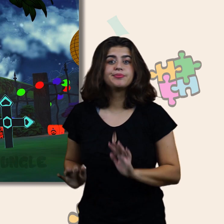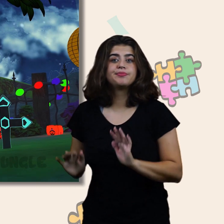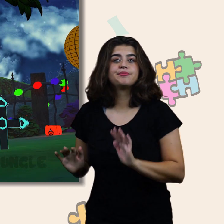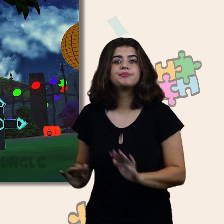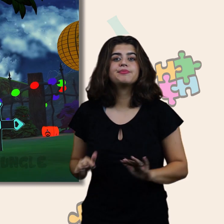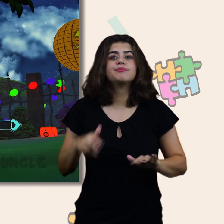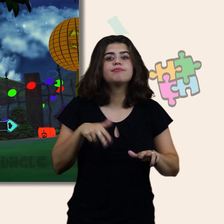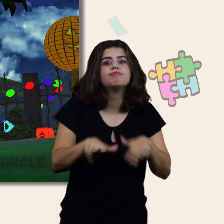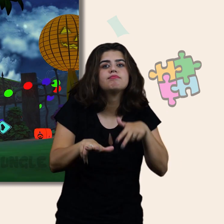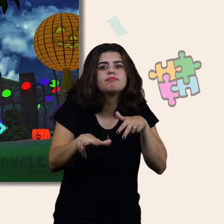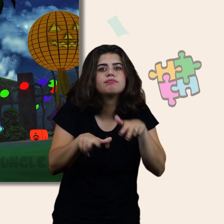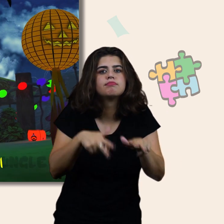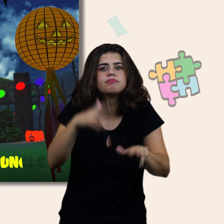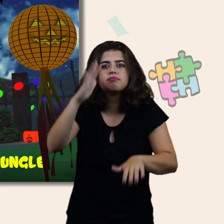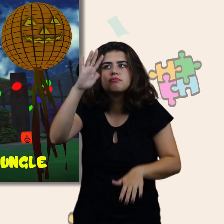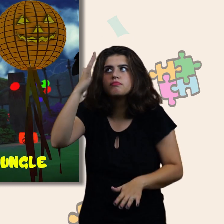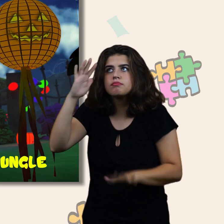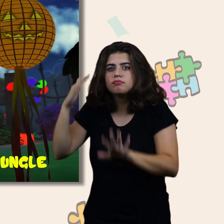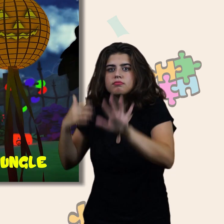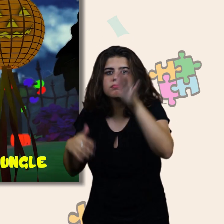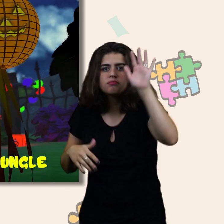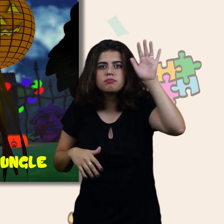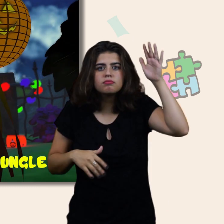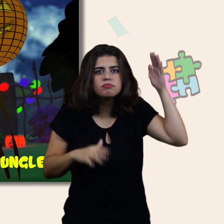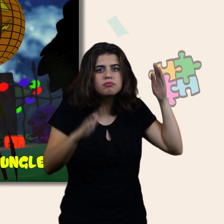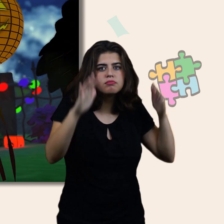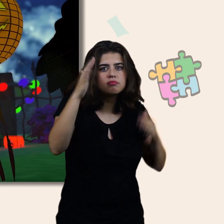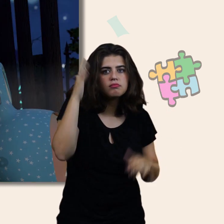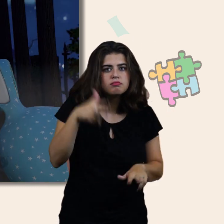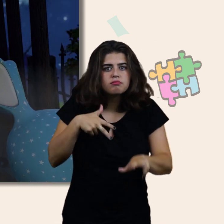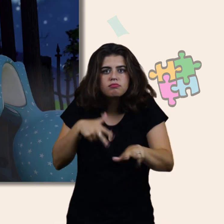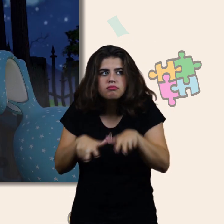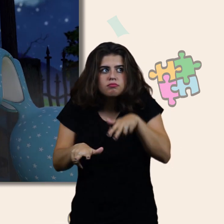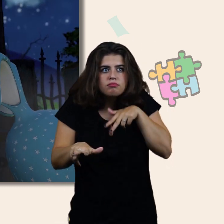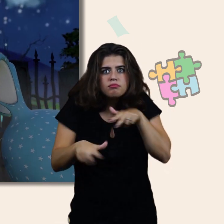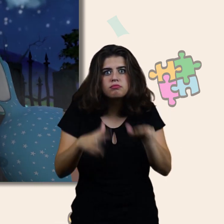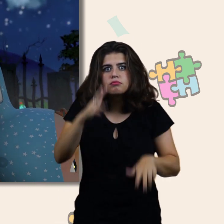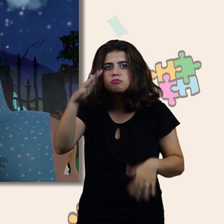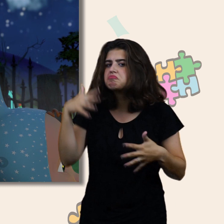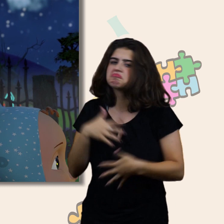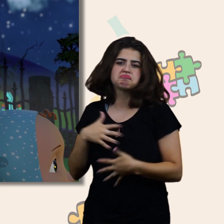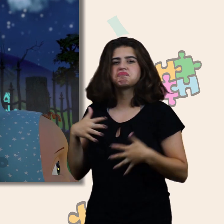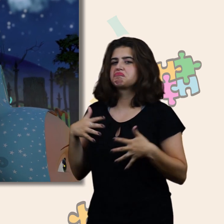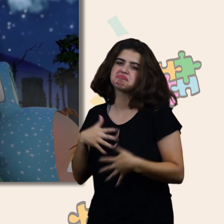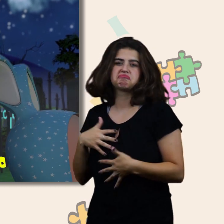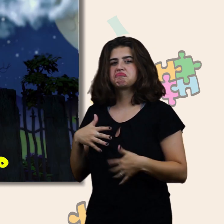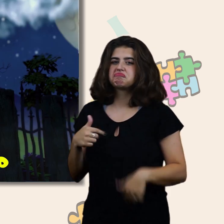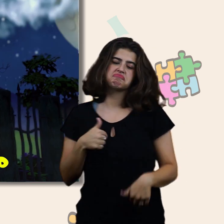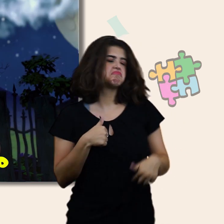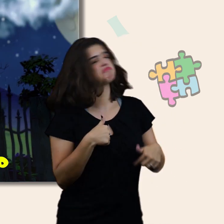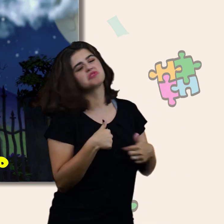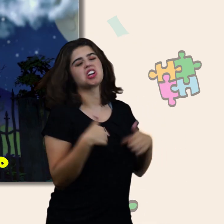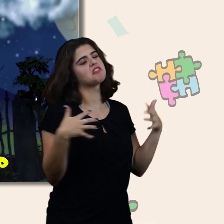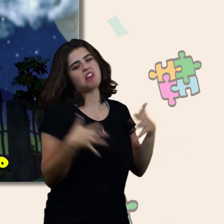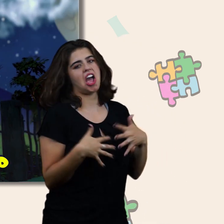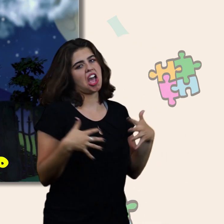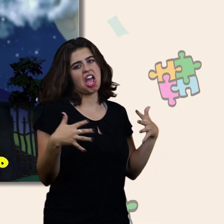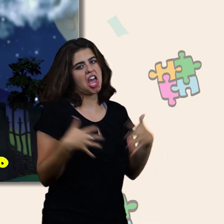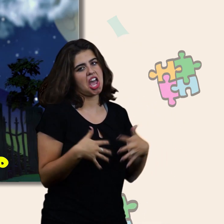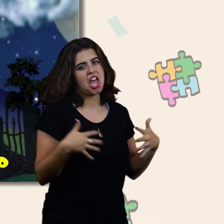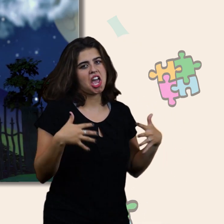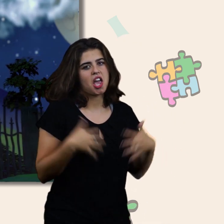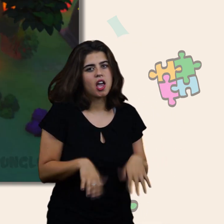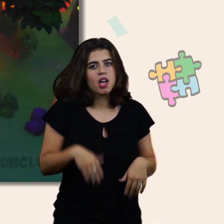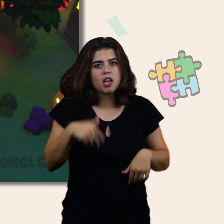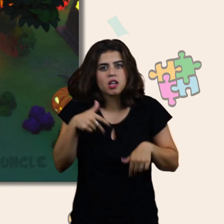Walking in the jungle, walking in the jungle. We're not afraid, we're not